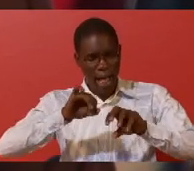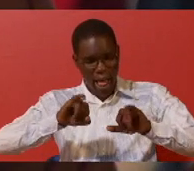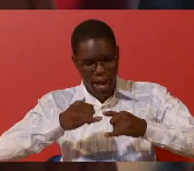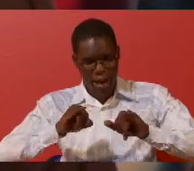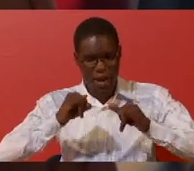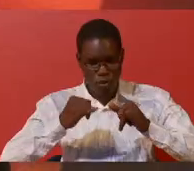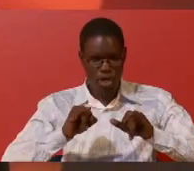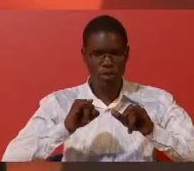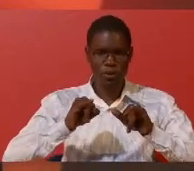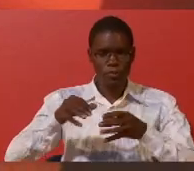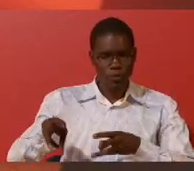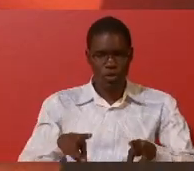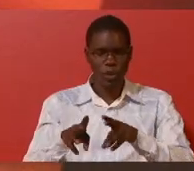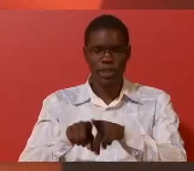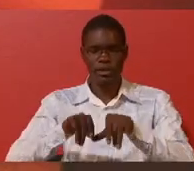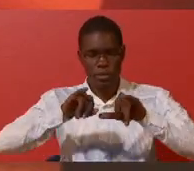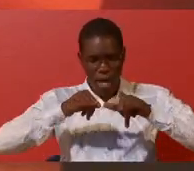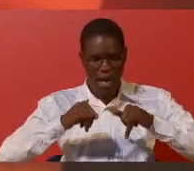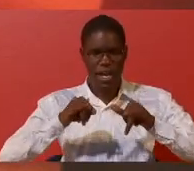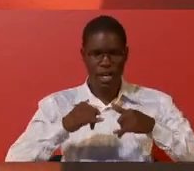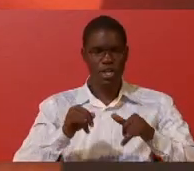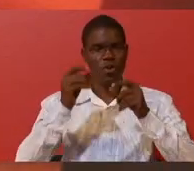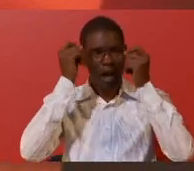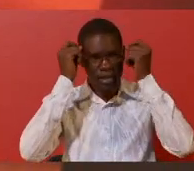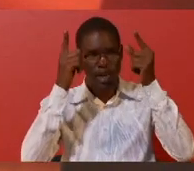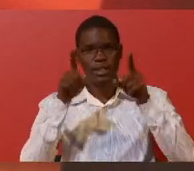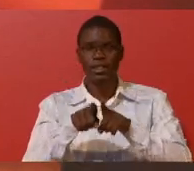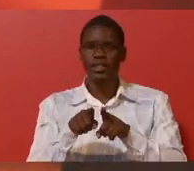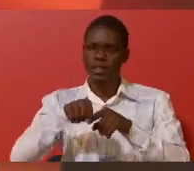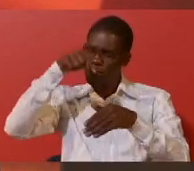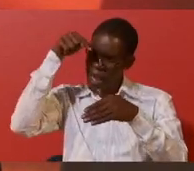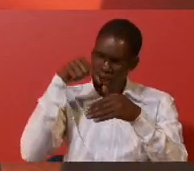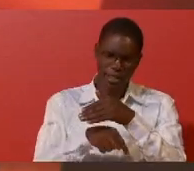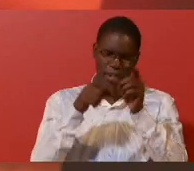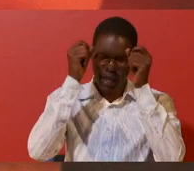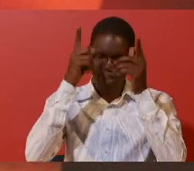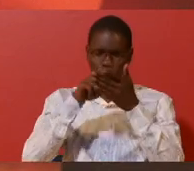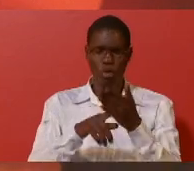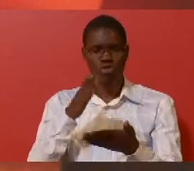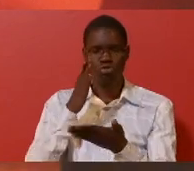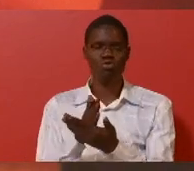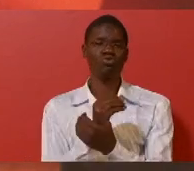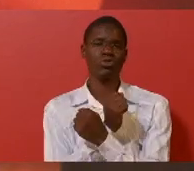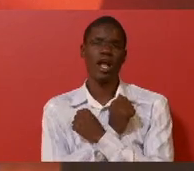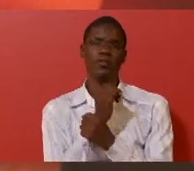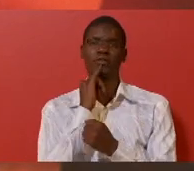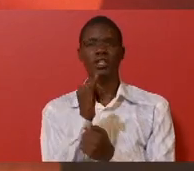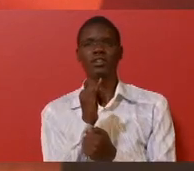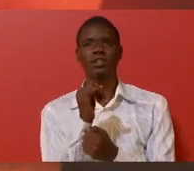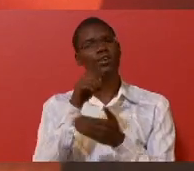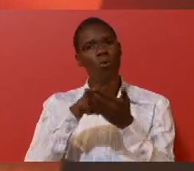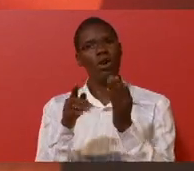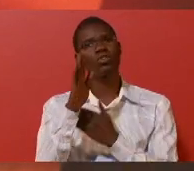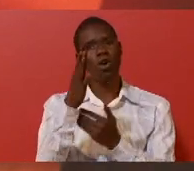pathways, a new understanding, a better understanding, a deeper understanding of what true love is and what